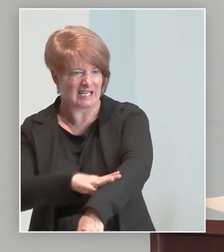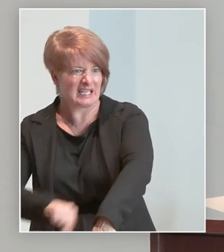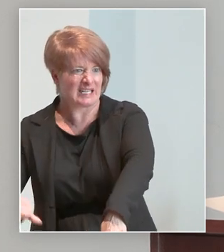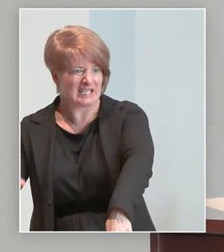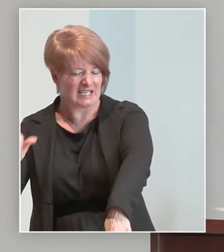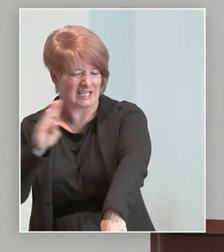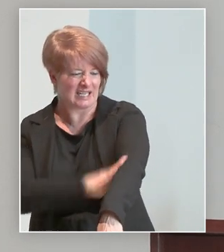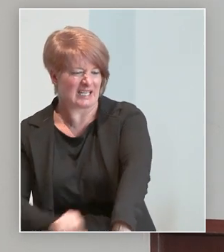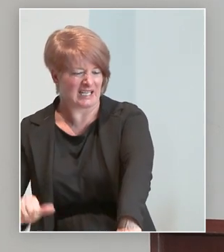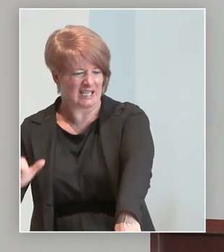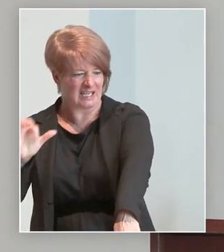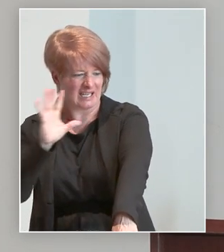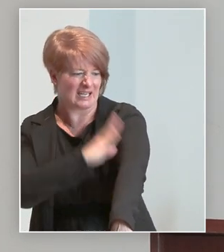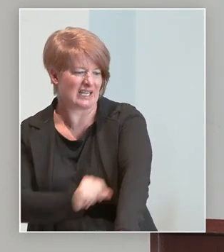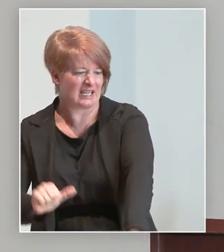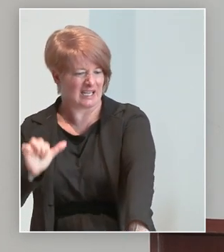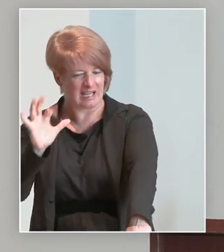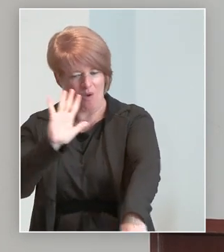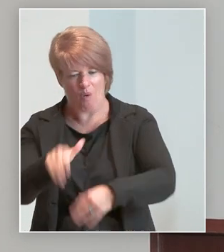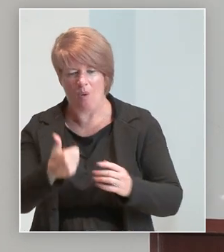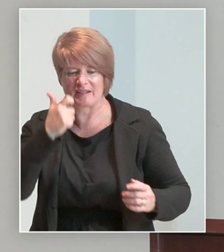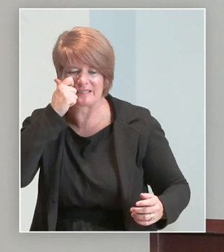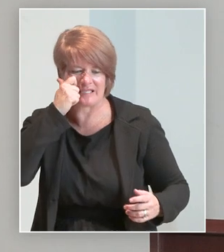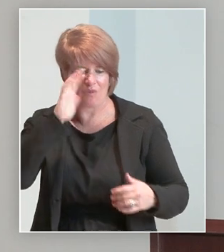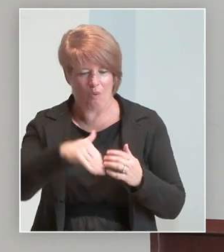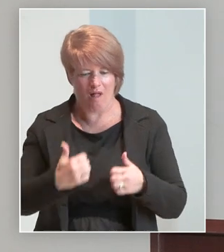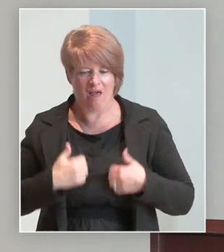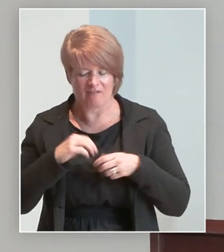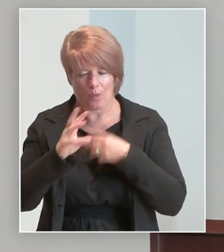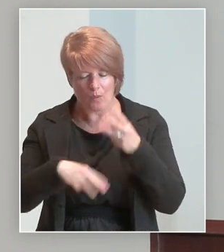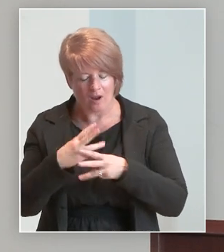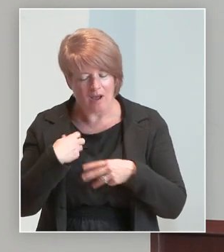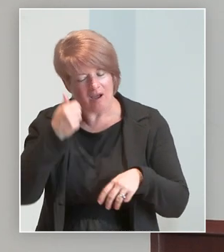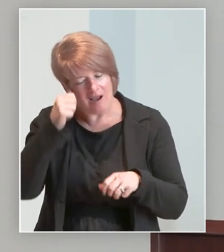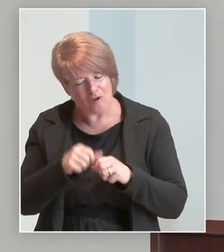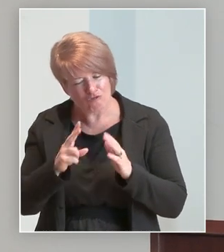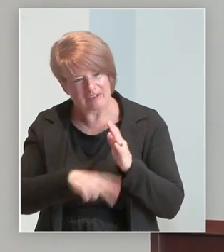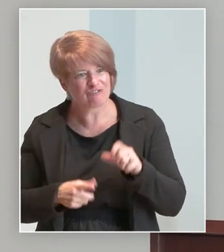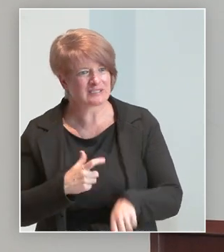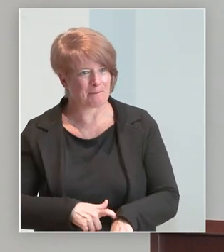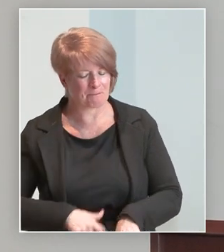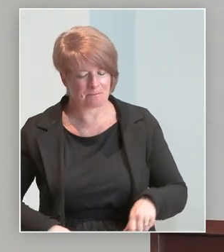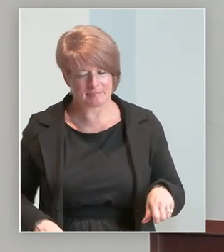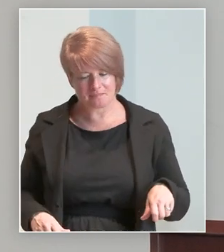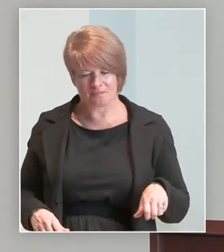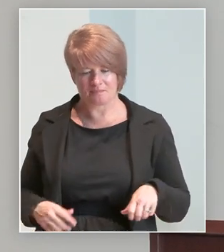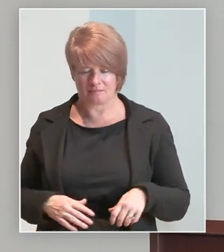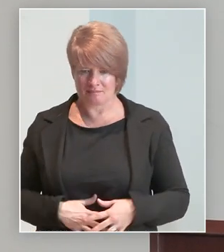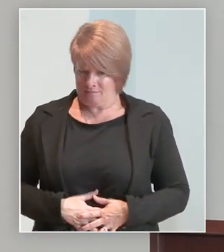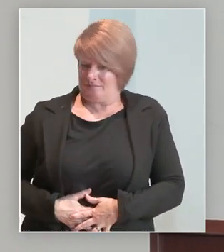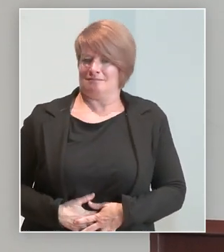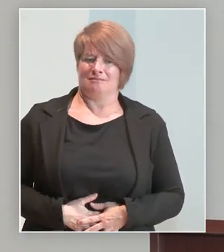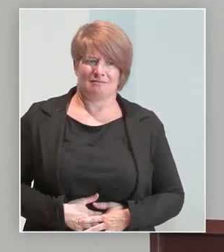successive skin, all skins of life in the world. I remembered reading them for the first time. My stomach